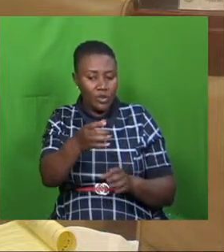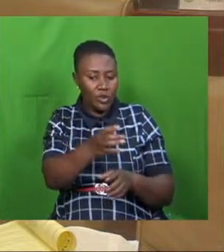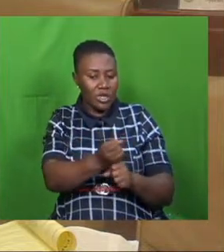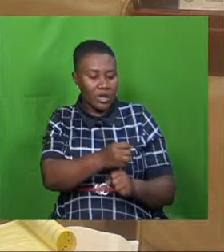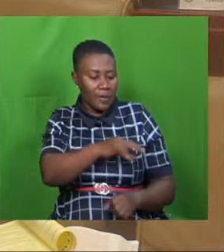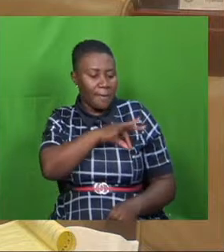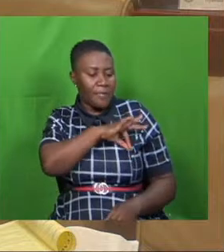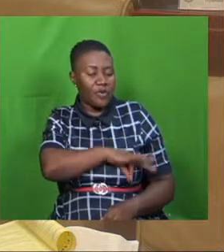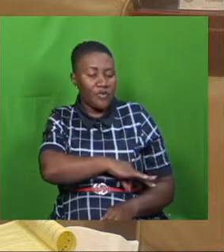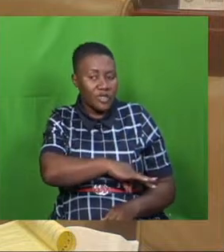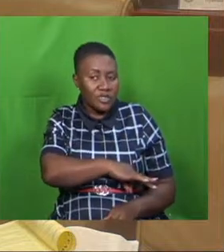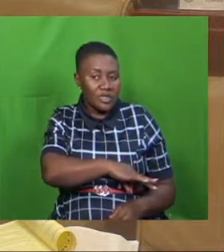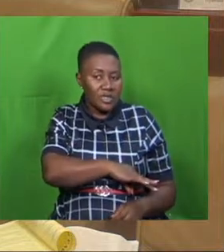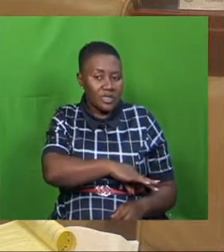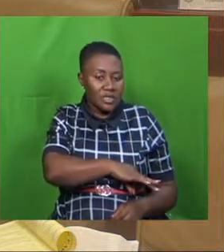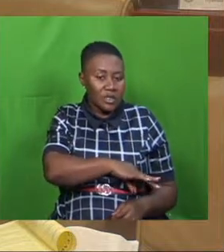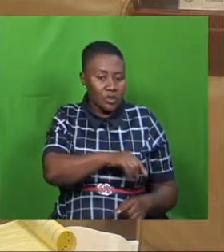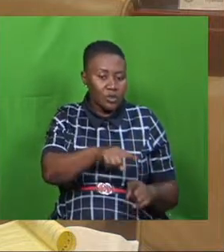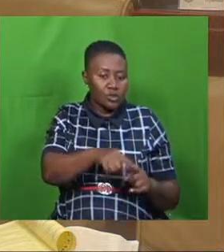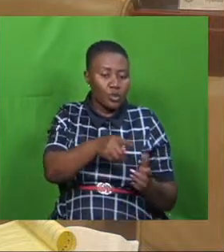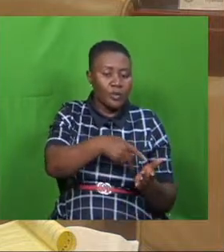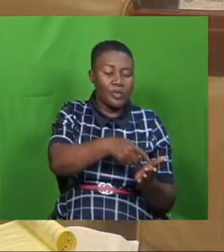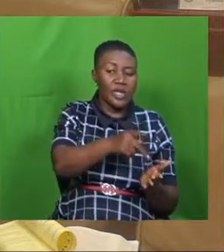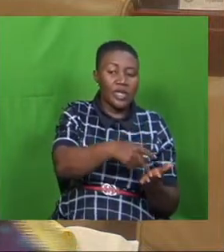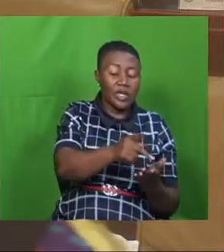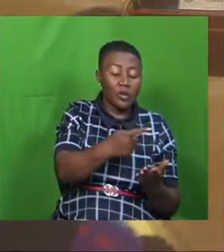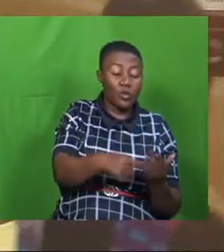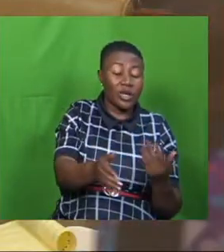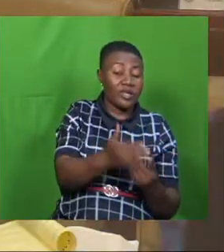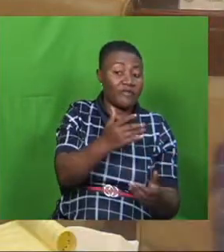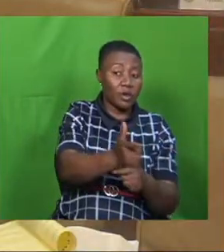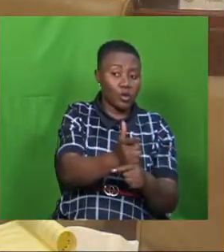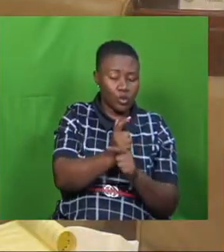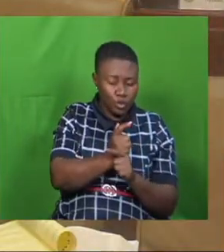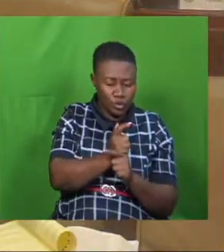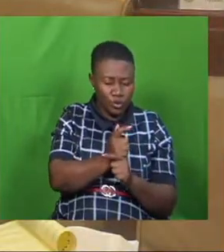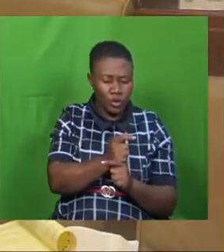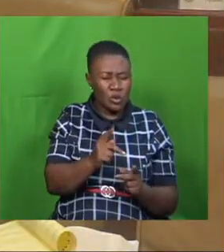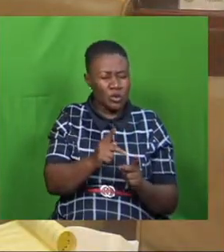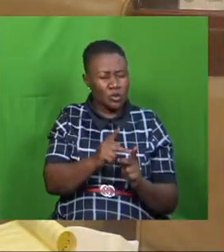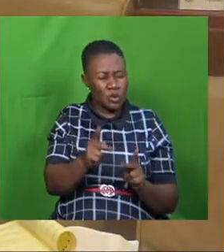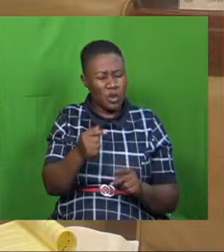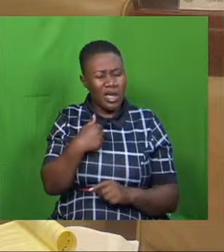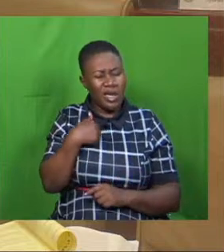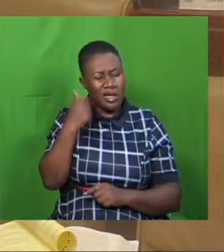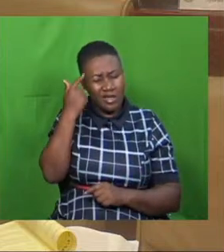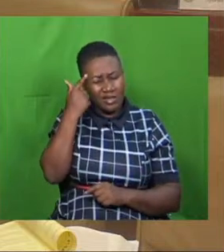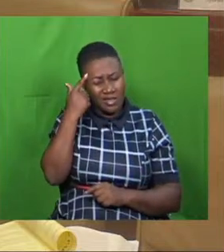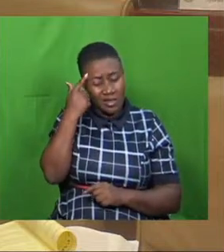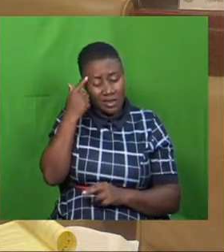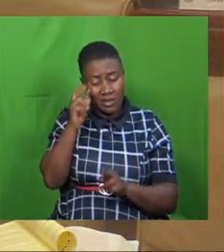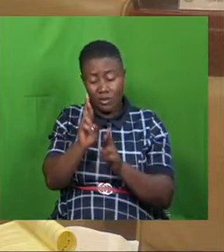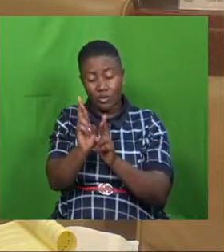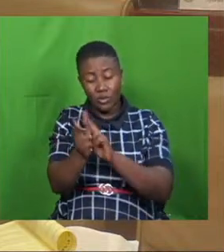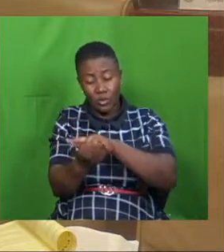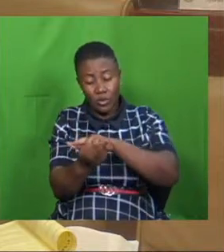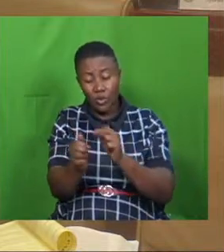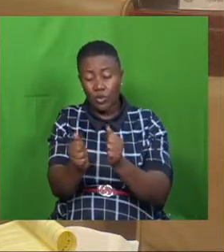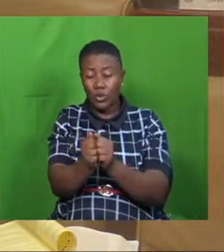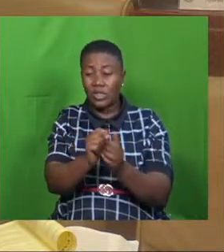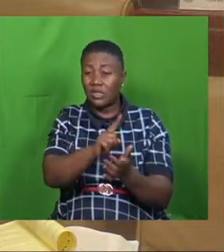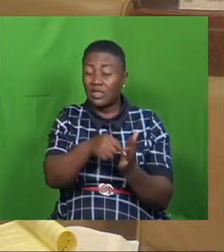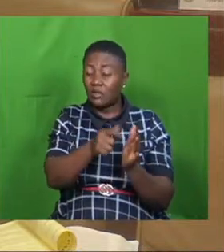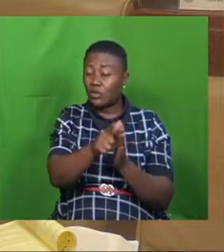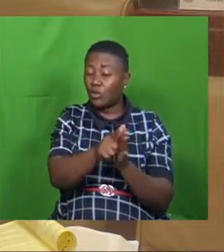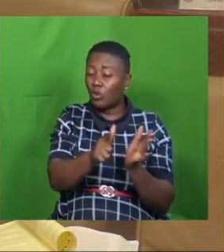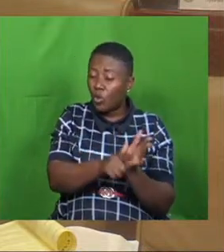pay off the loans. So I am of the view that probably the ratification of this charter will afford